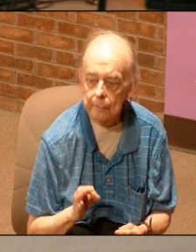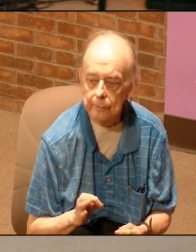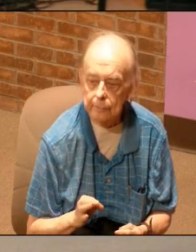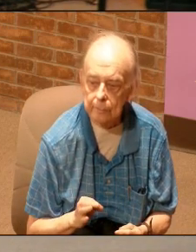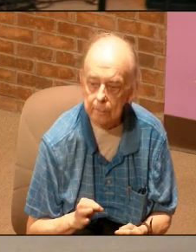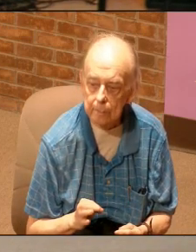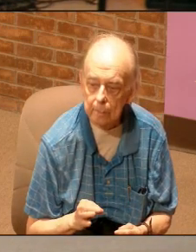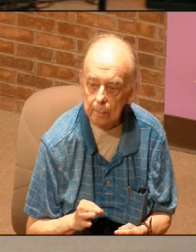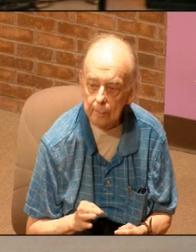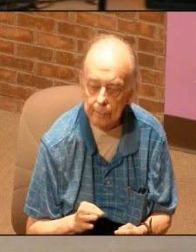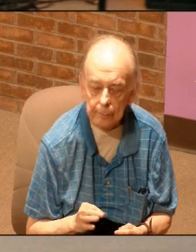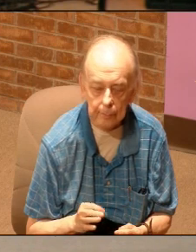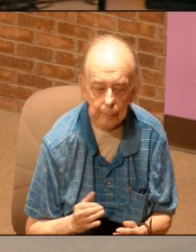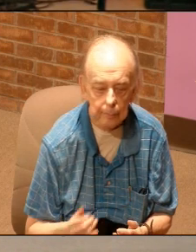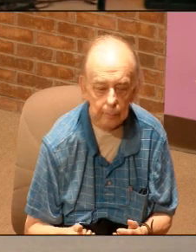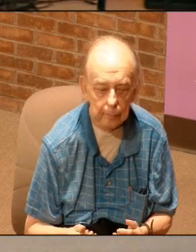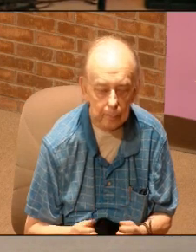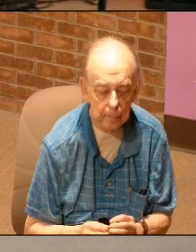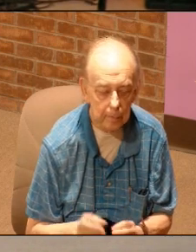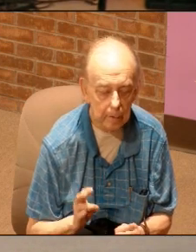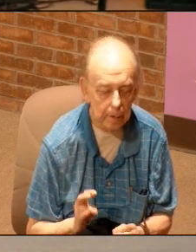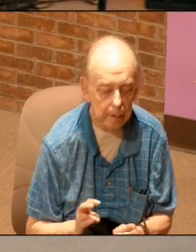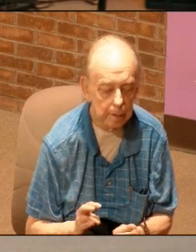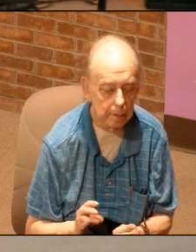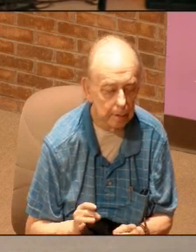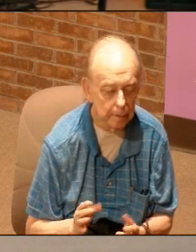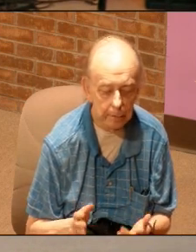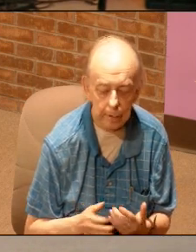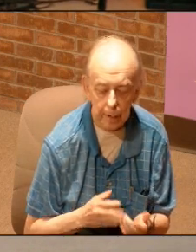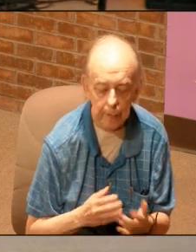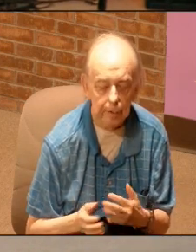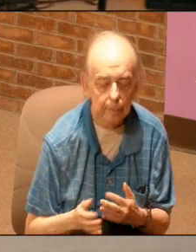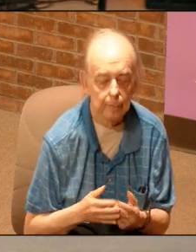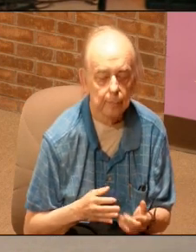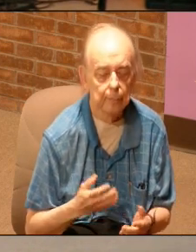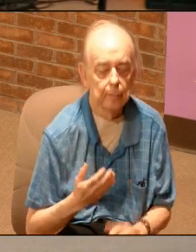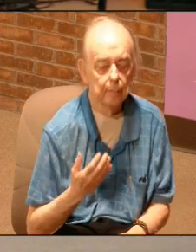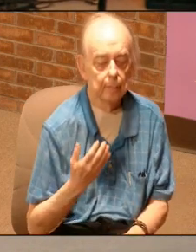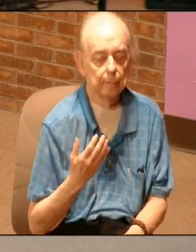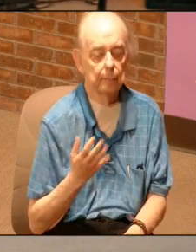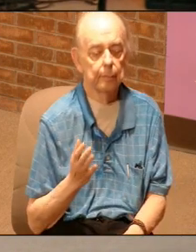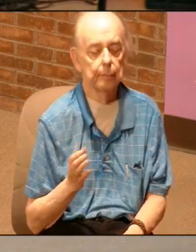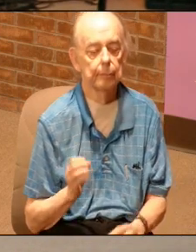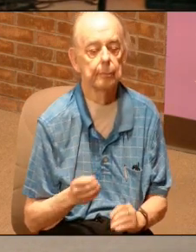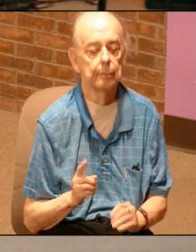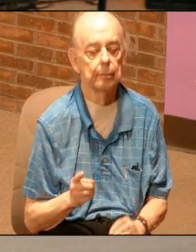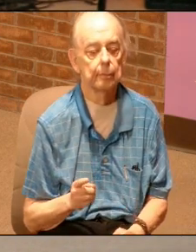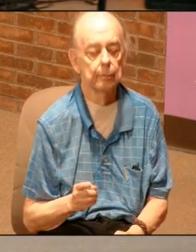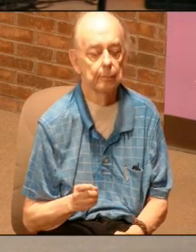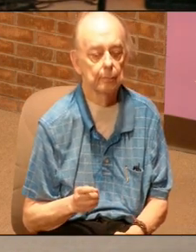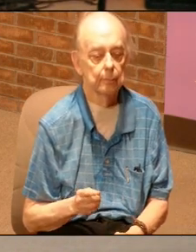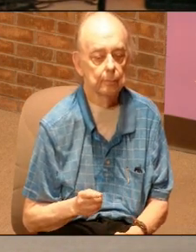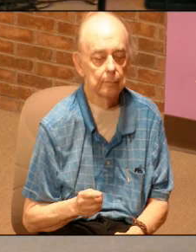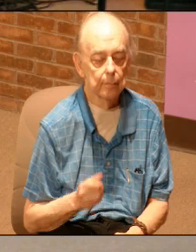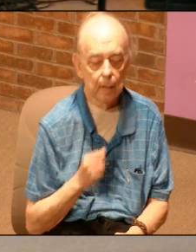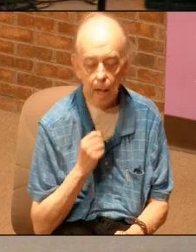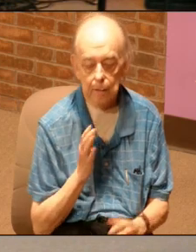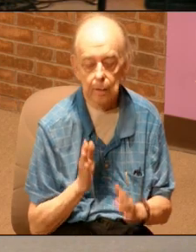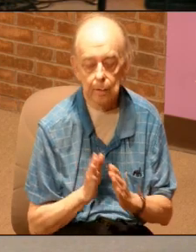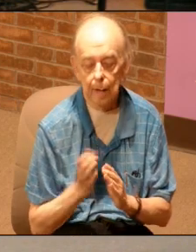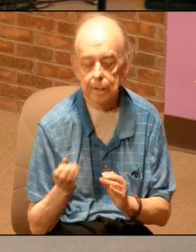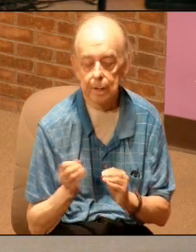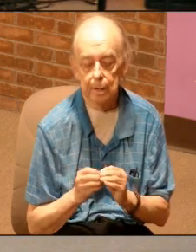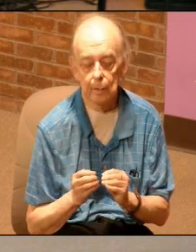out. Today it's number 7 or number 8 or whatever. I don't know what the number is, and I don't even ask